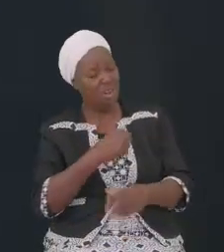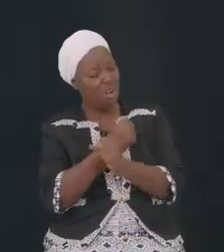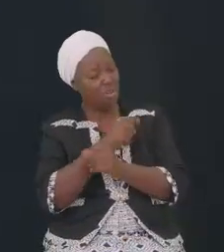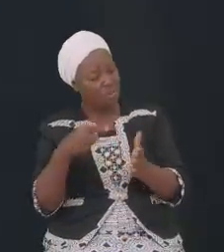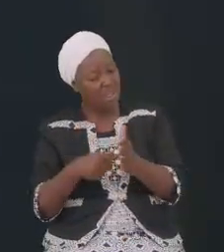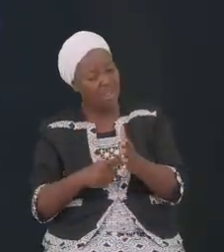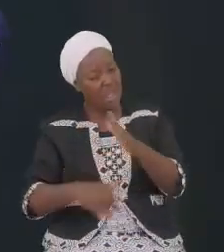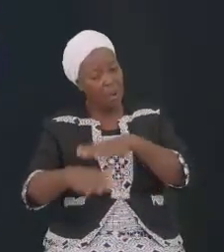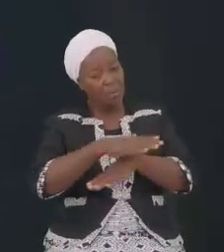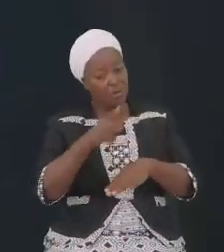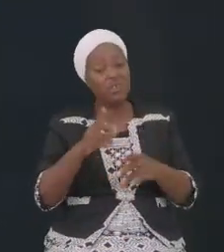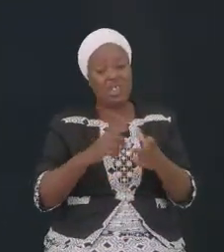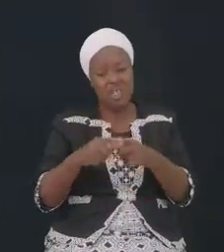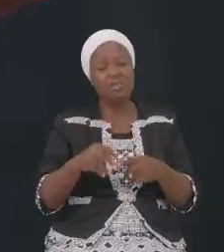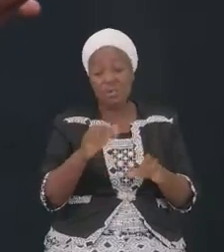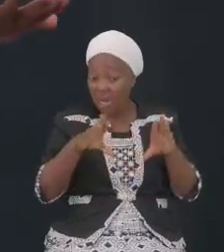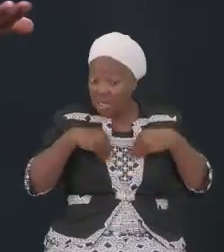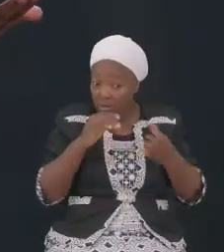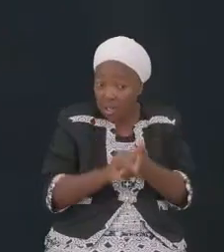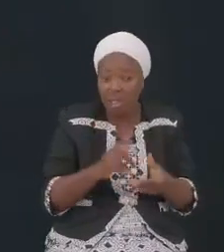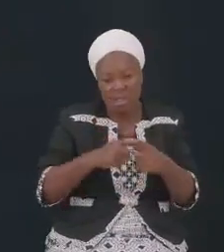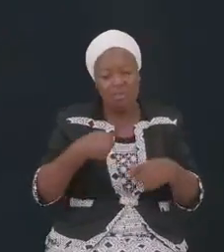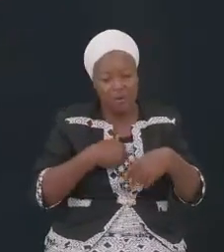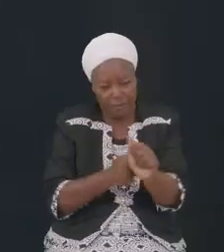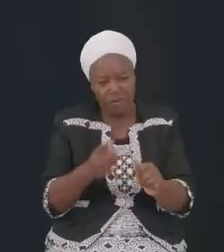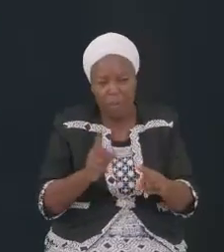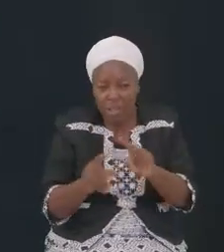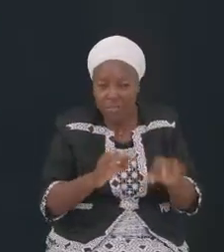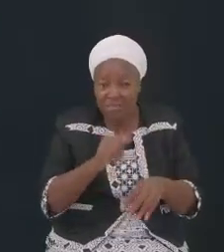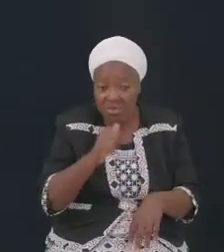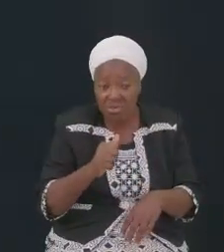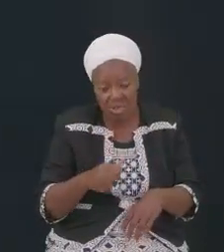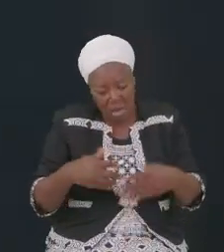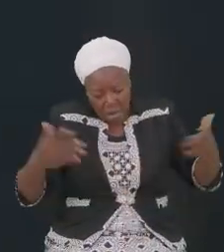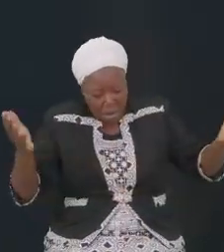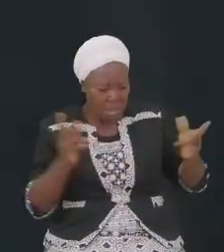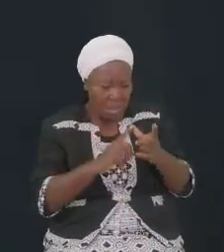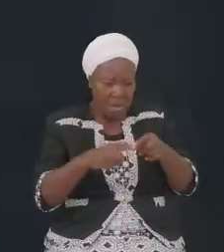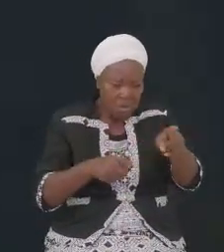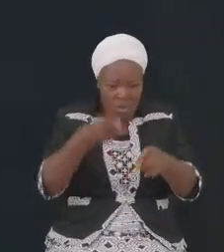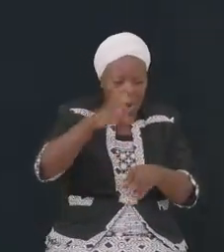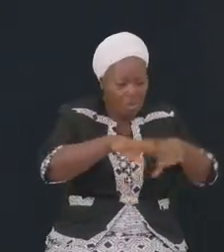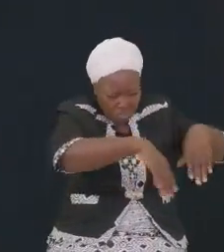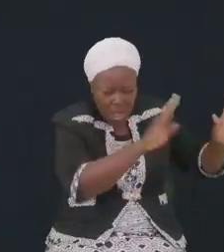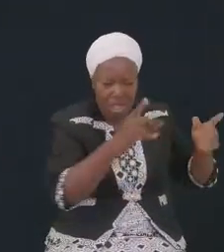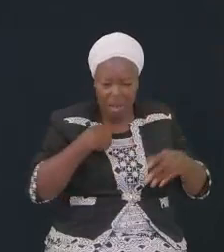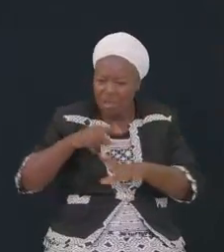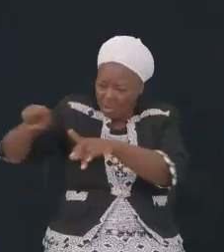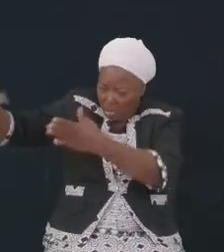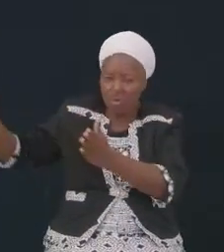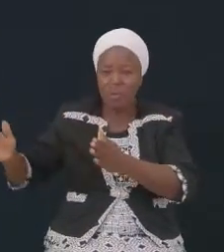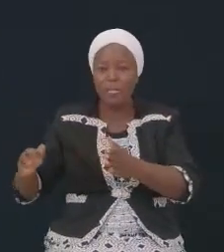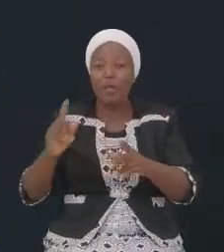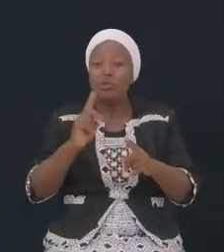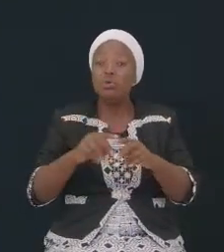you, then I'll go on. But if not, if you don't allow me to have my way, to love this, whatever it